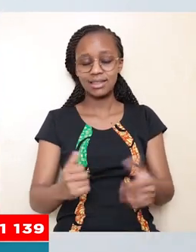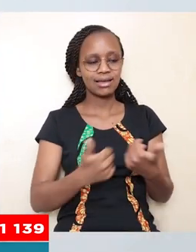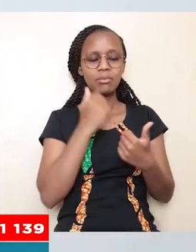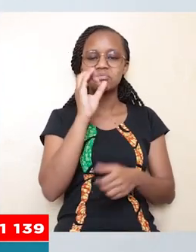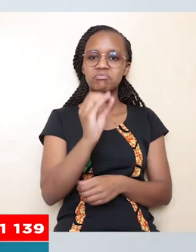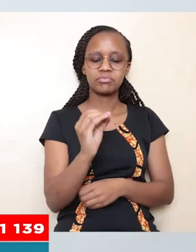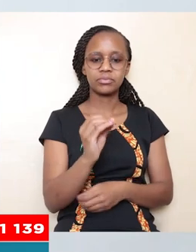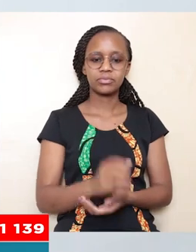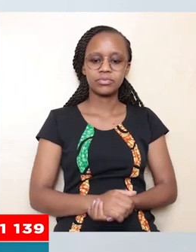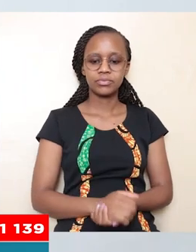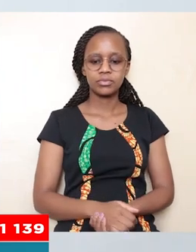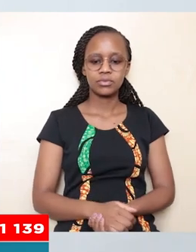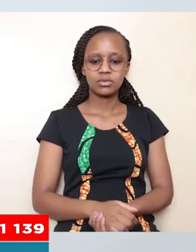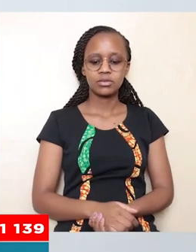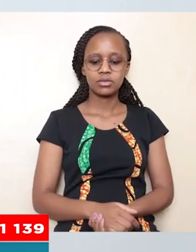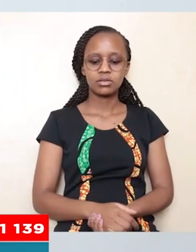happens.